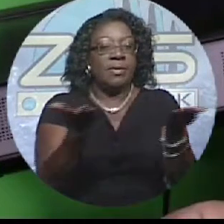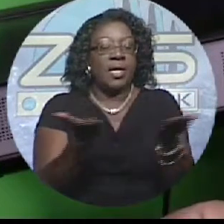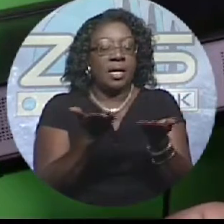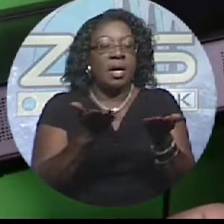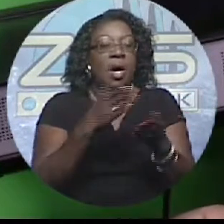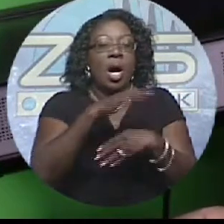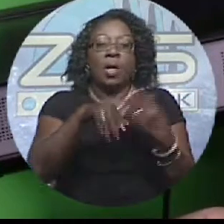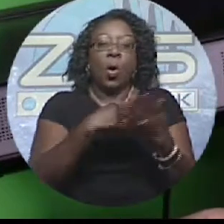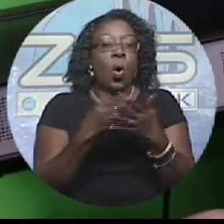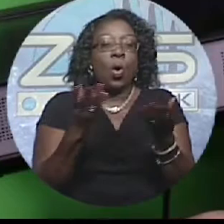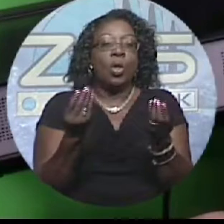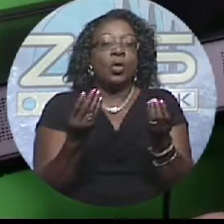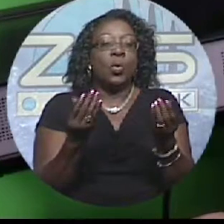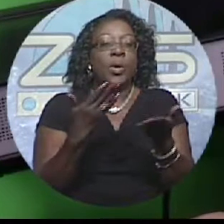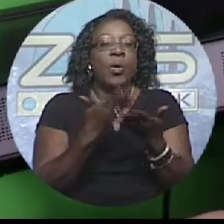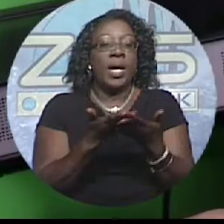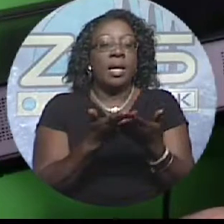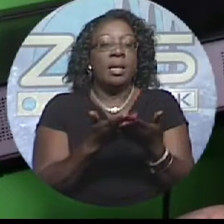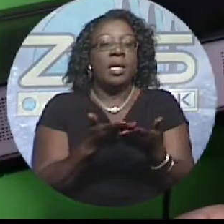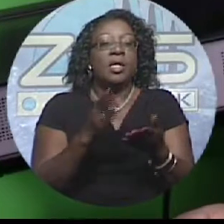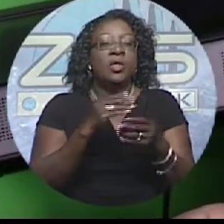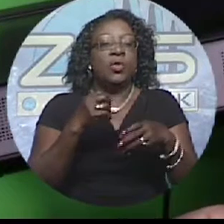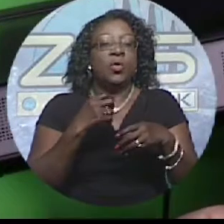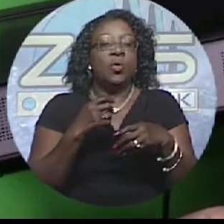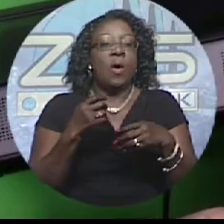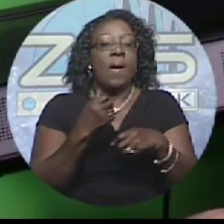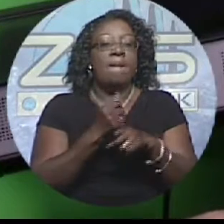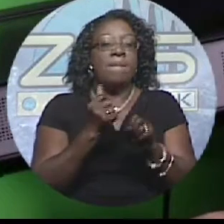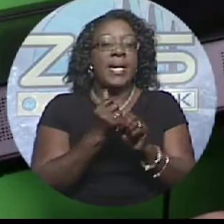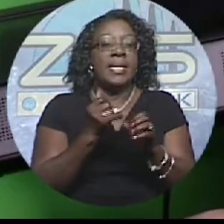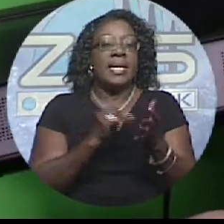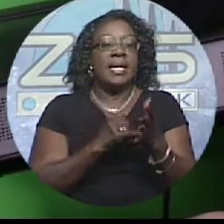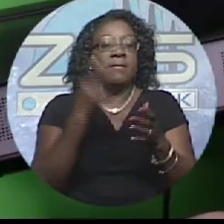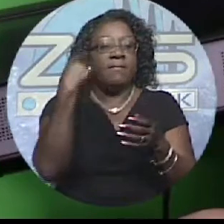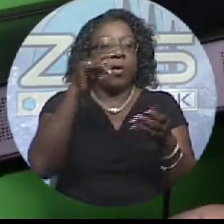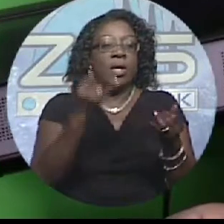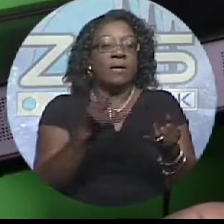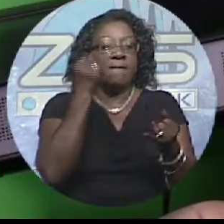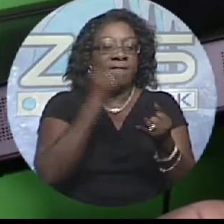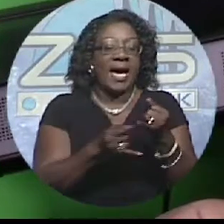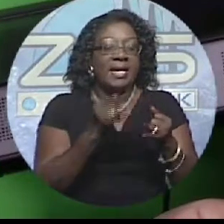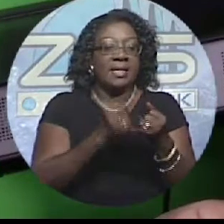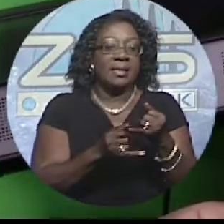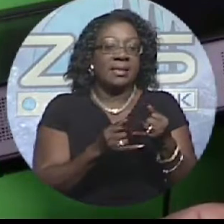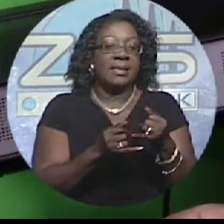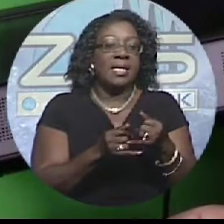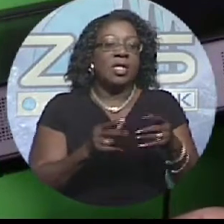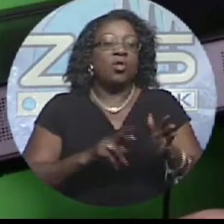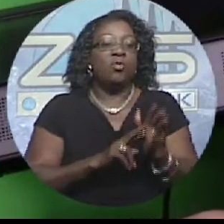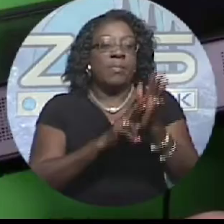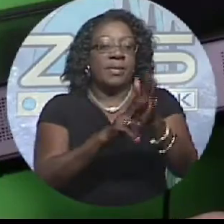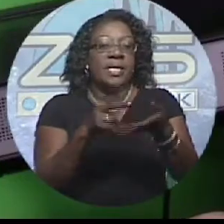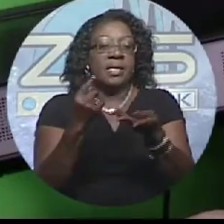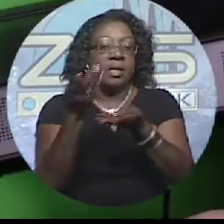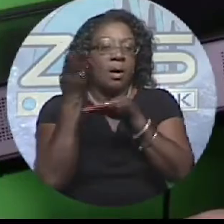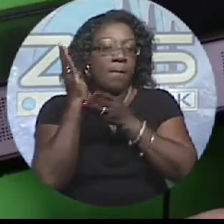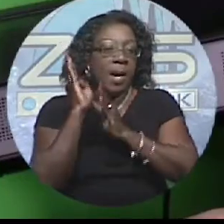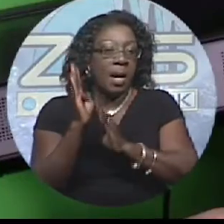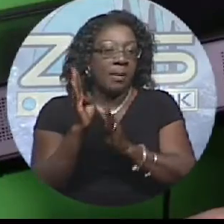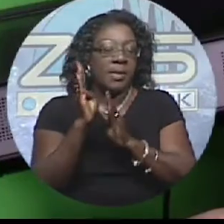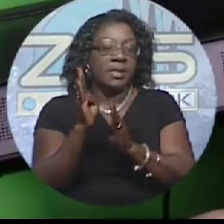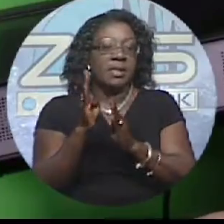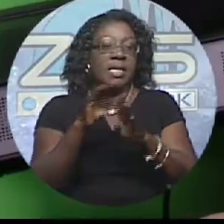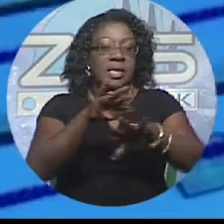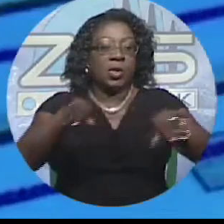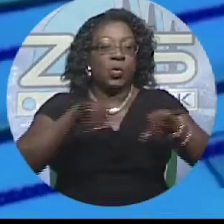finals, an A or B final. And we have a quality team who's representing the Bahamas at the highest level. And of course, Ariana's performance is the icing on the cake